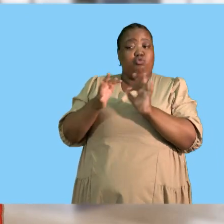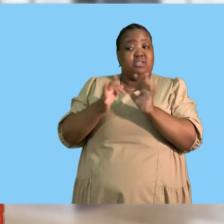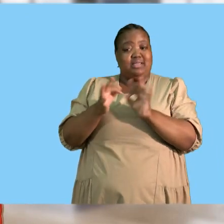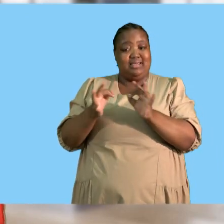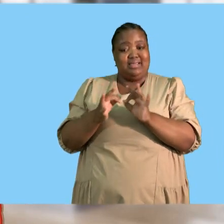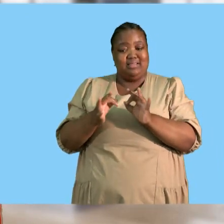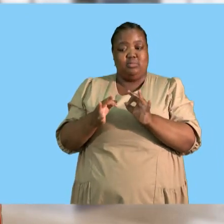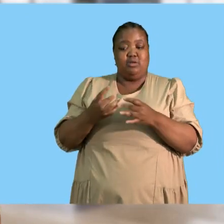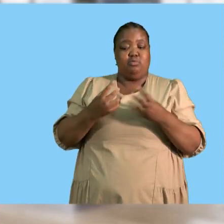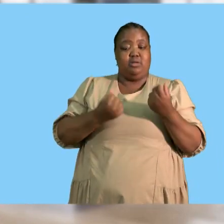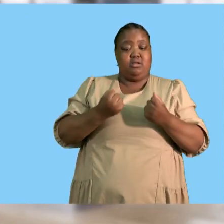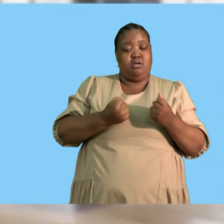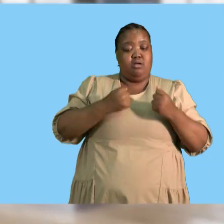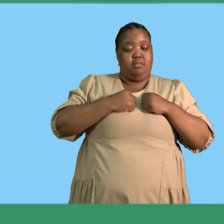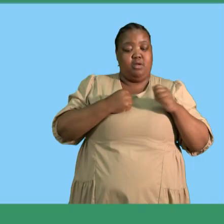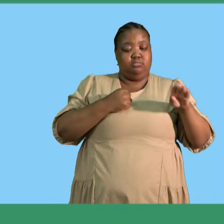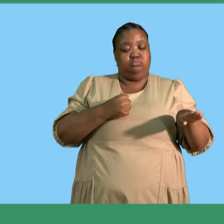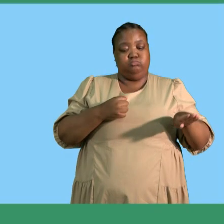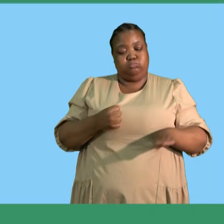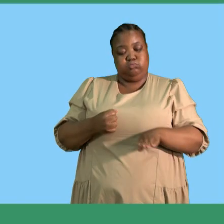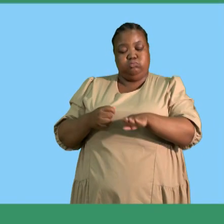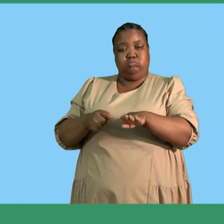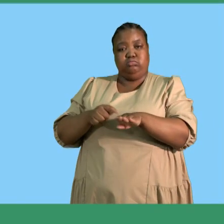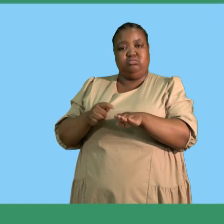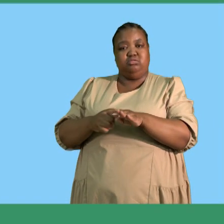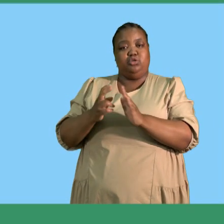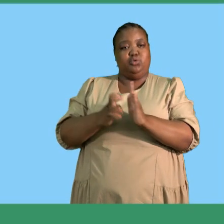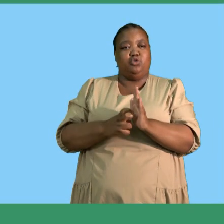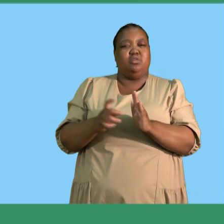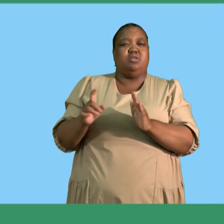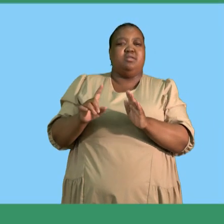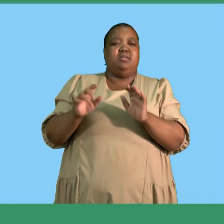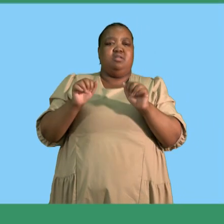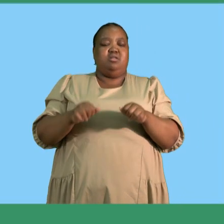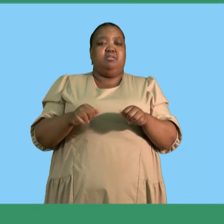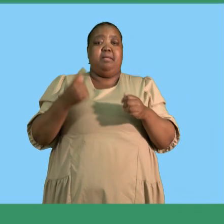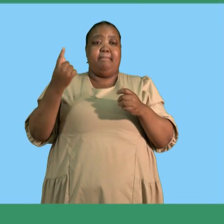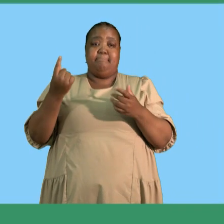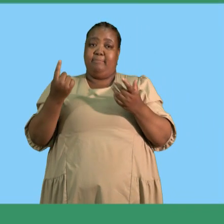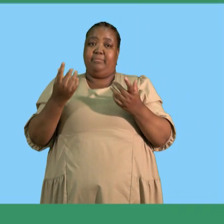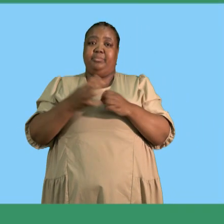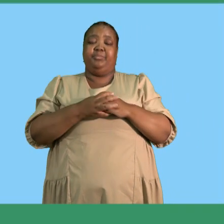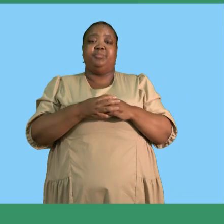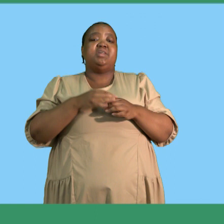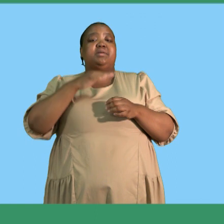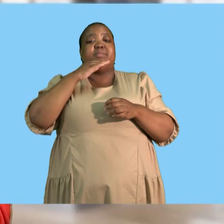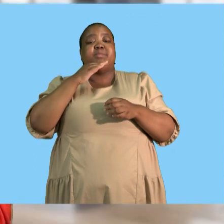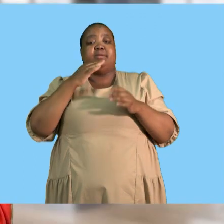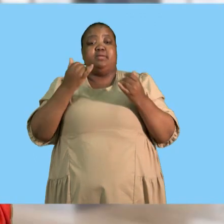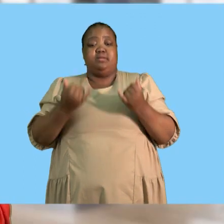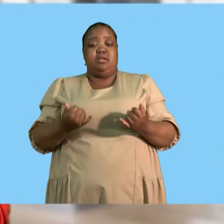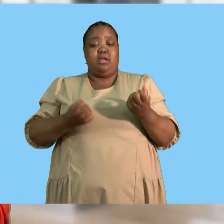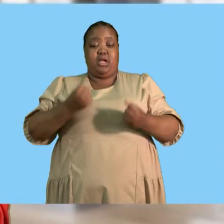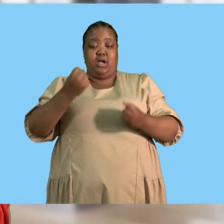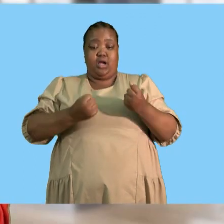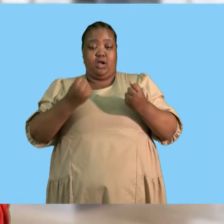the advantage of this is that there are no large financial costs that are spread. So in simple terms, if